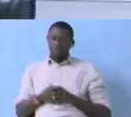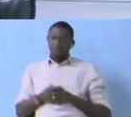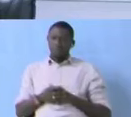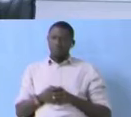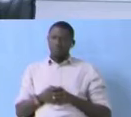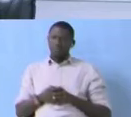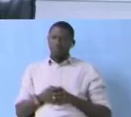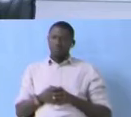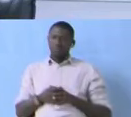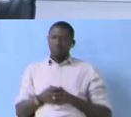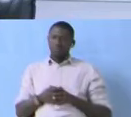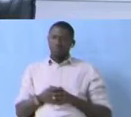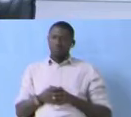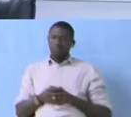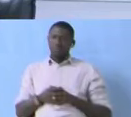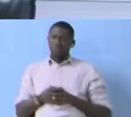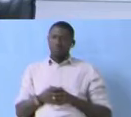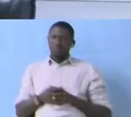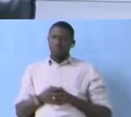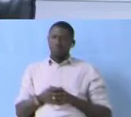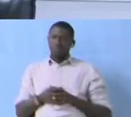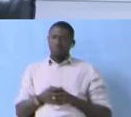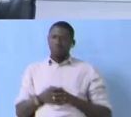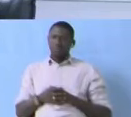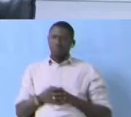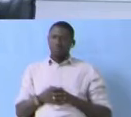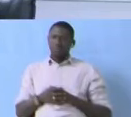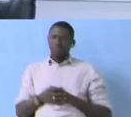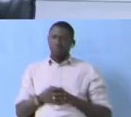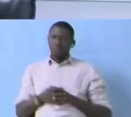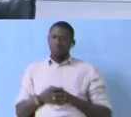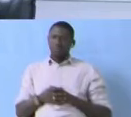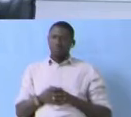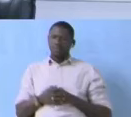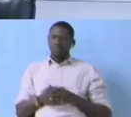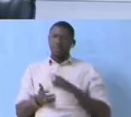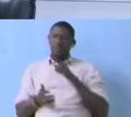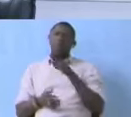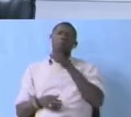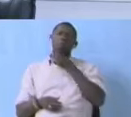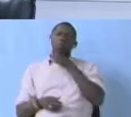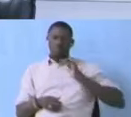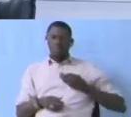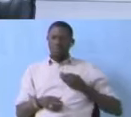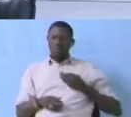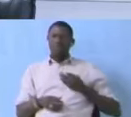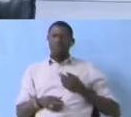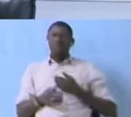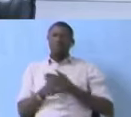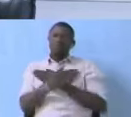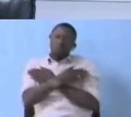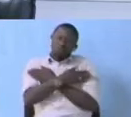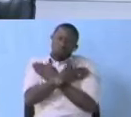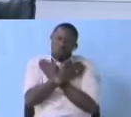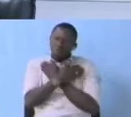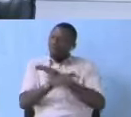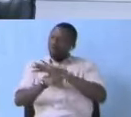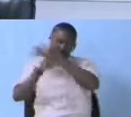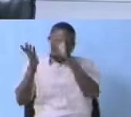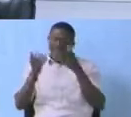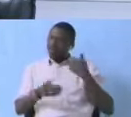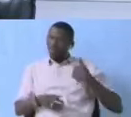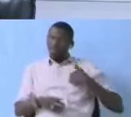Muskeba keta mome alonko alafta momola. The old woman is a person who loves everyone. itata